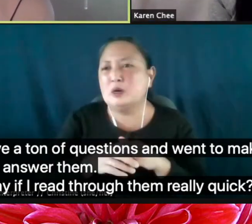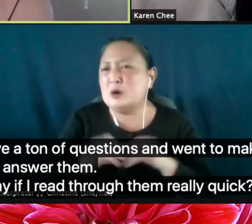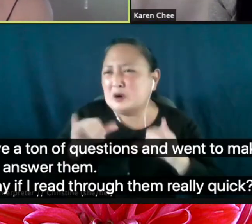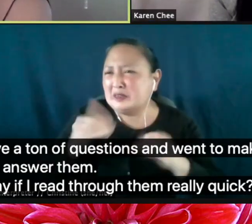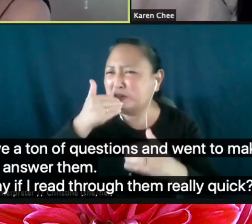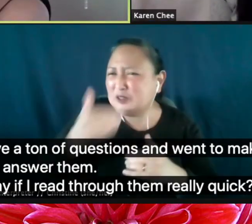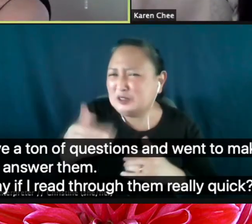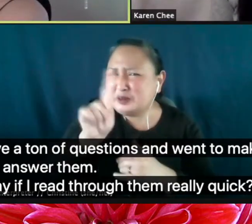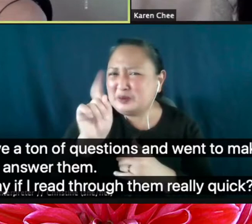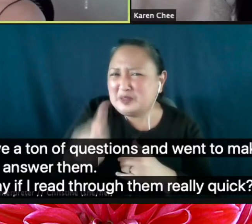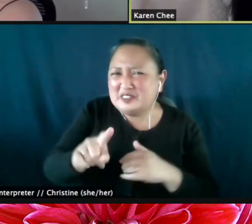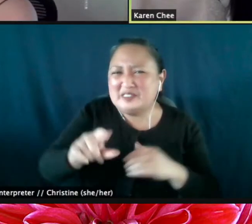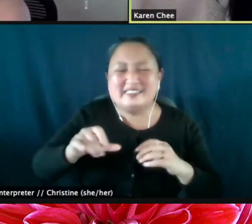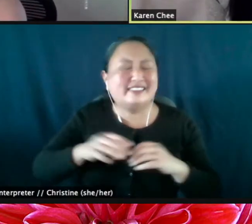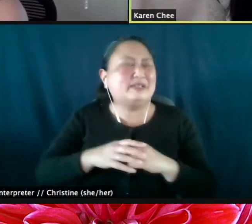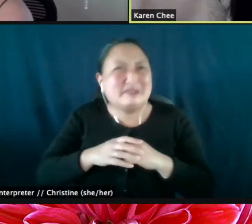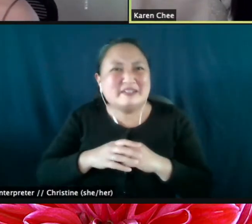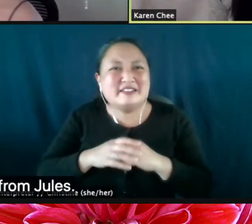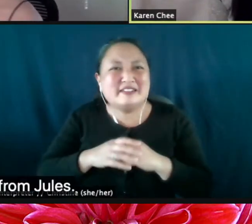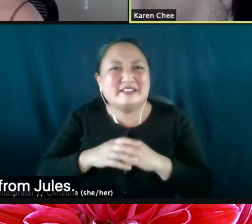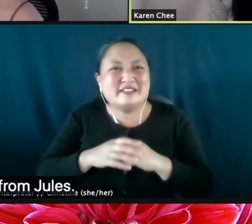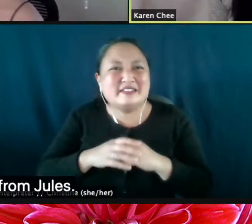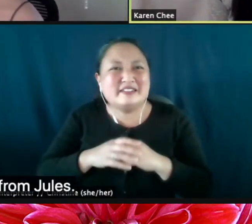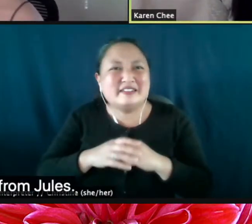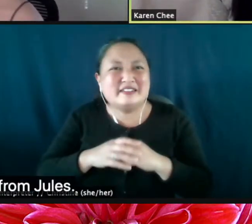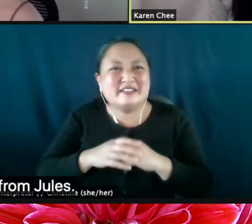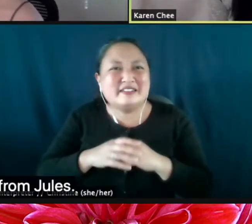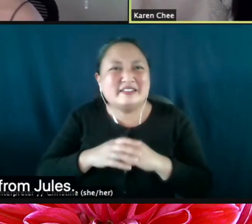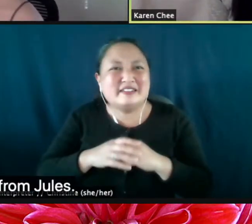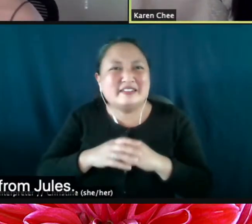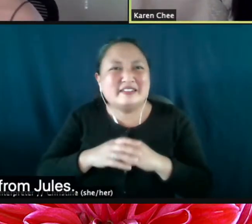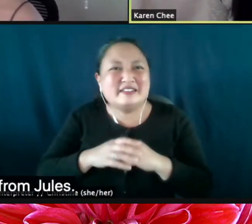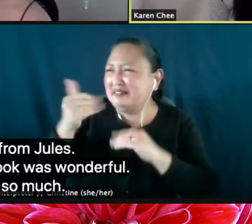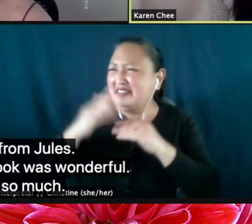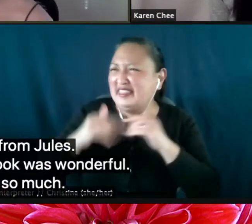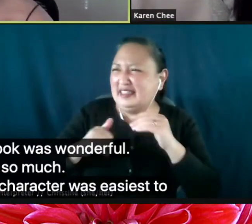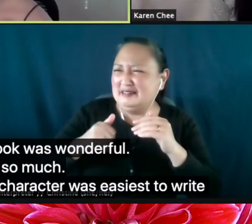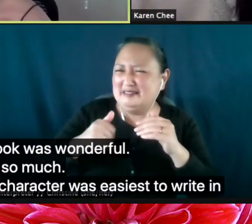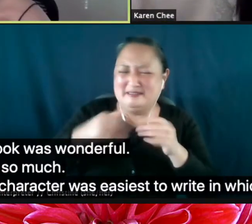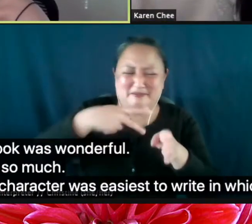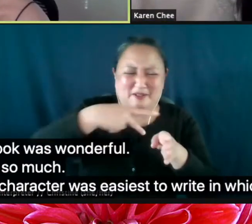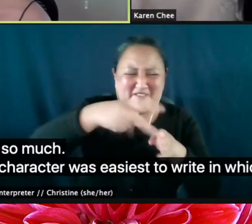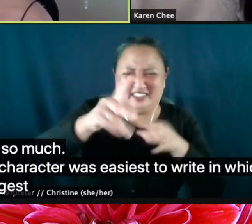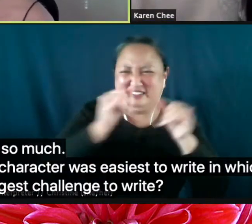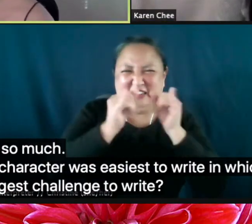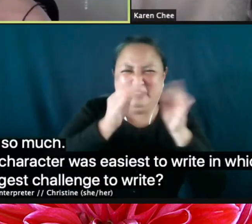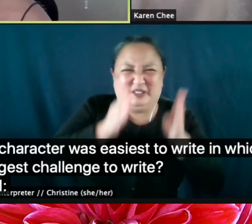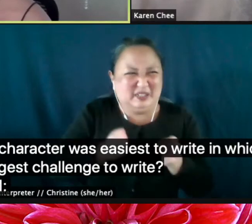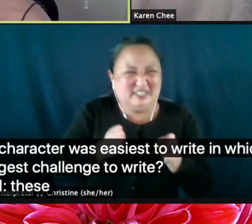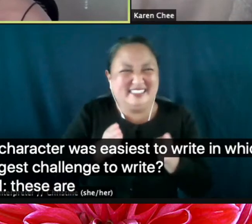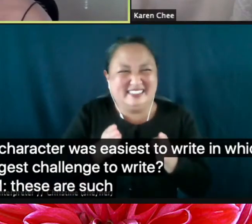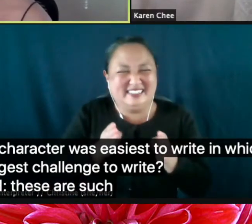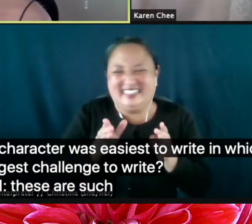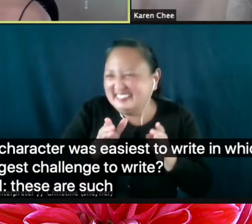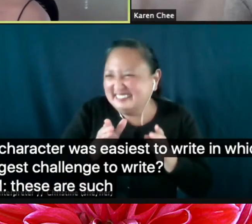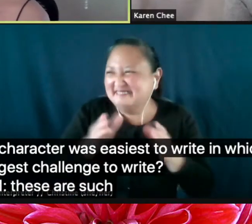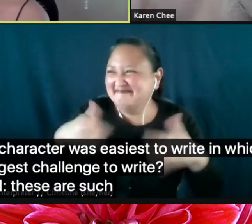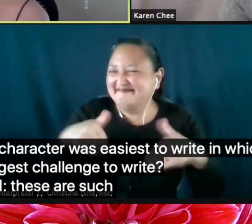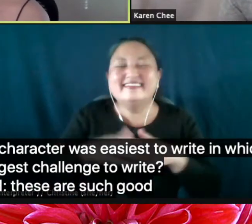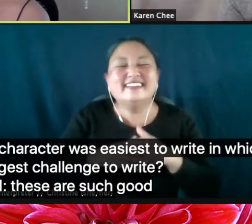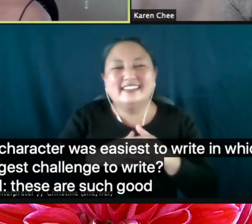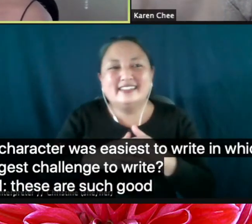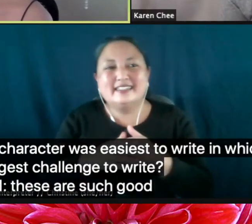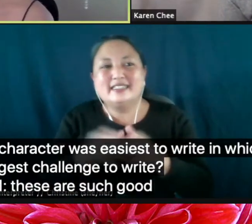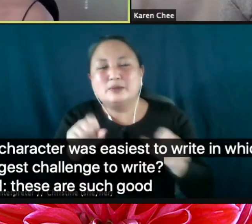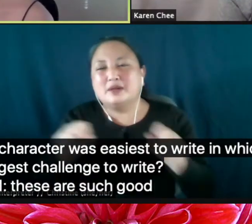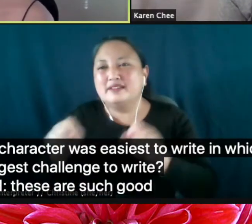good questions. How are you all so much better at this than professional interviewers? So I think probably the